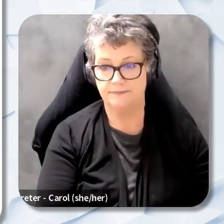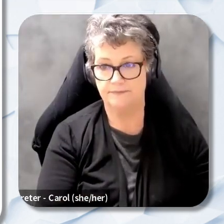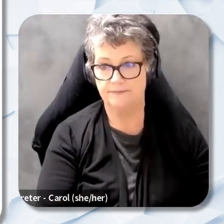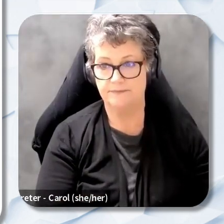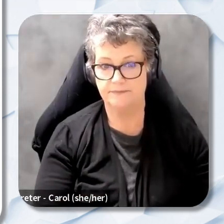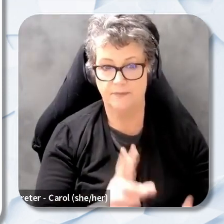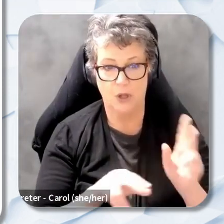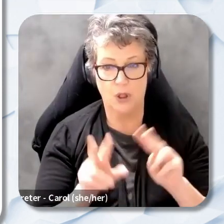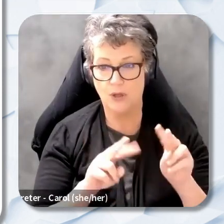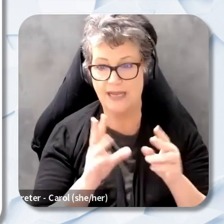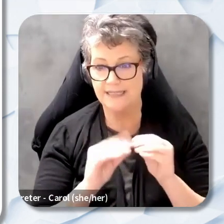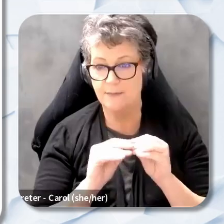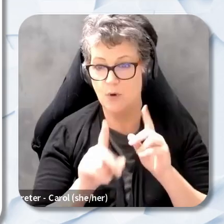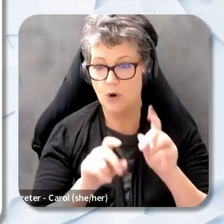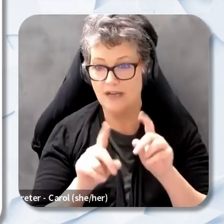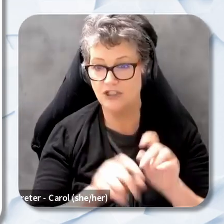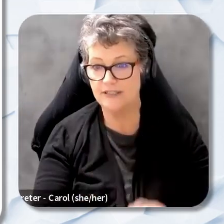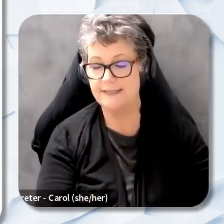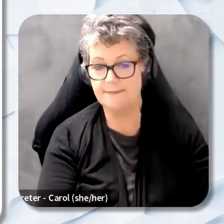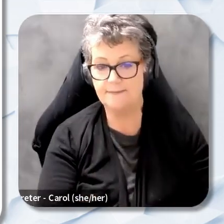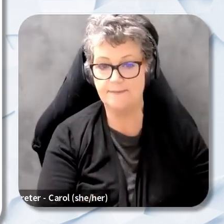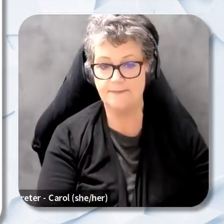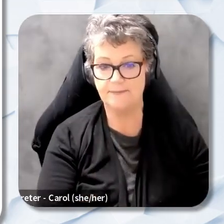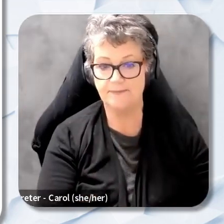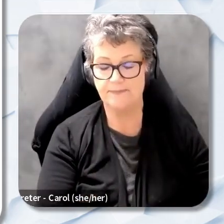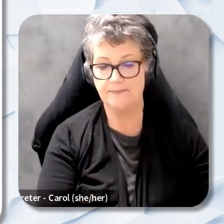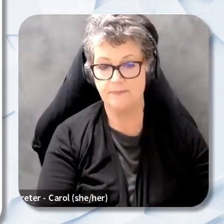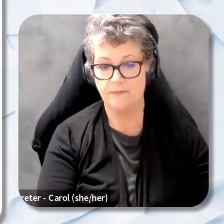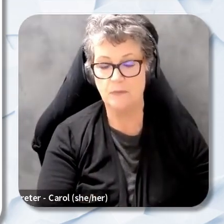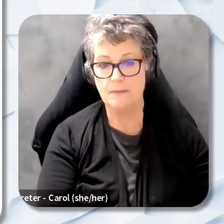Looking through some more questions.